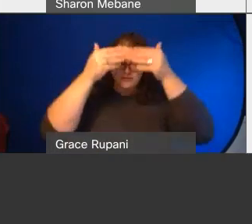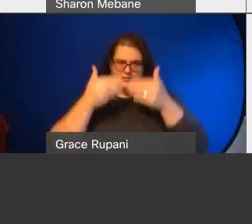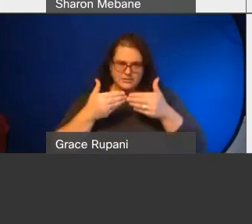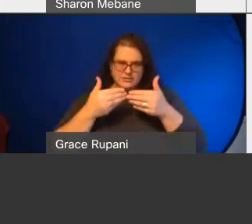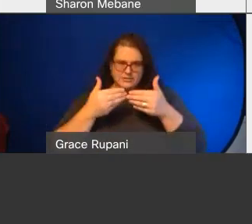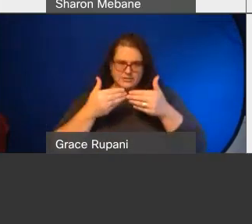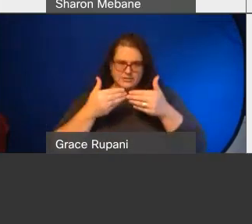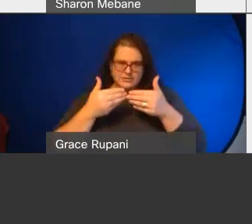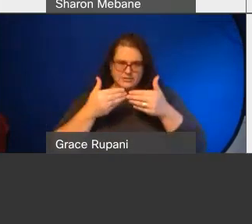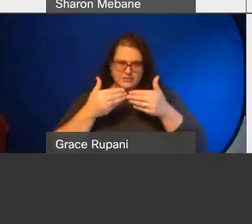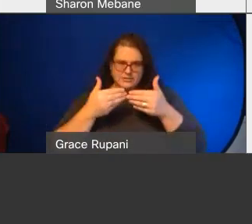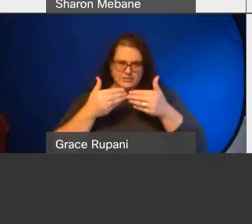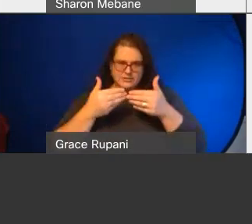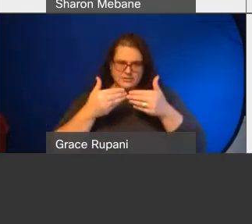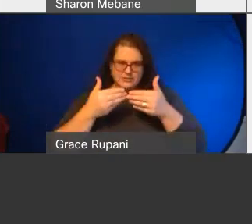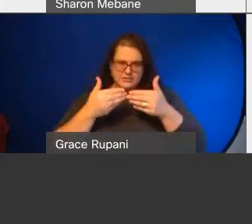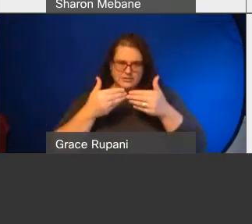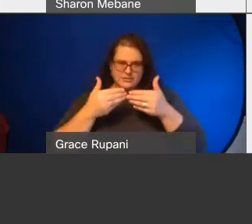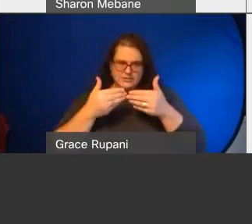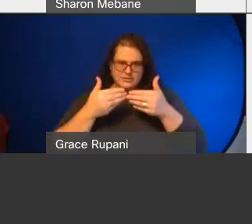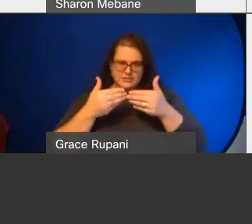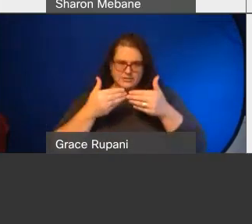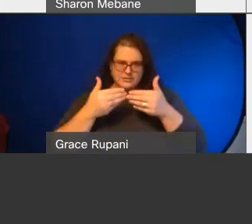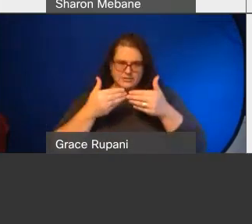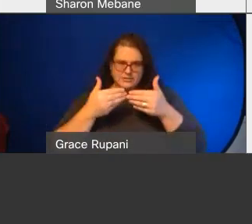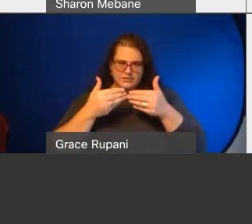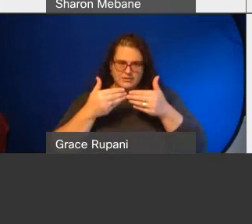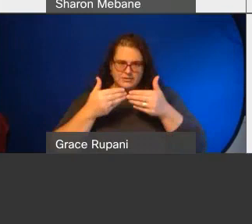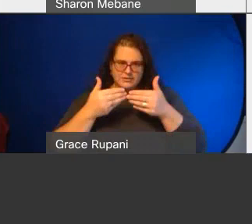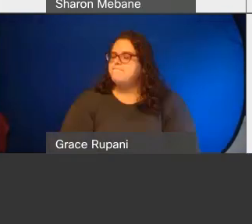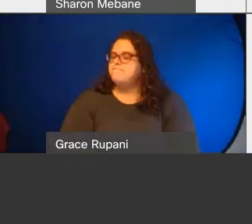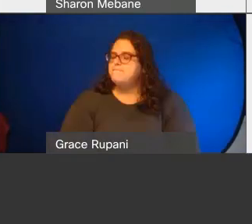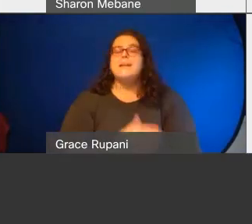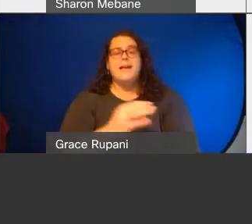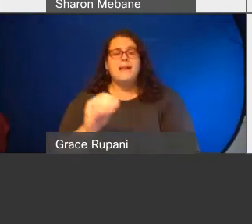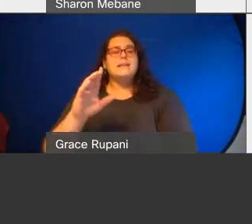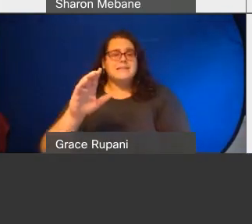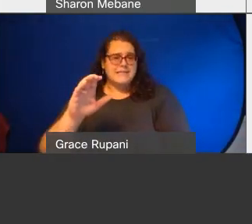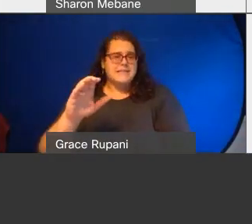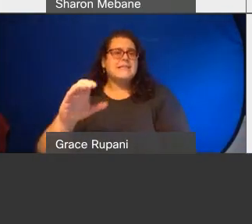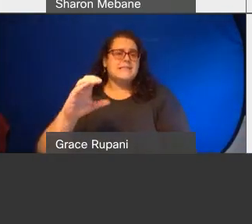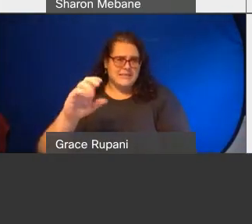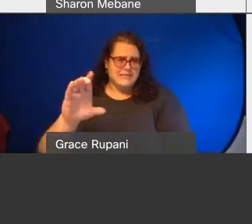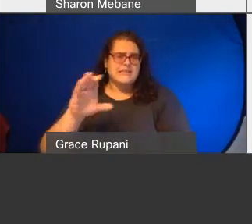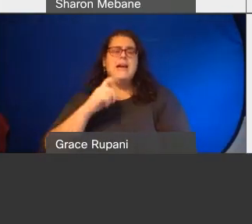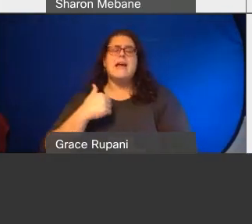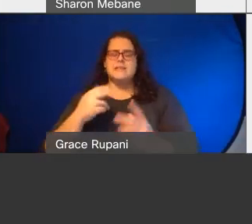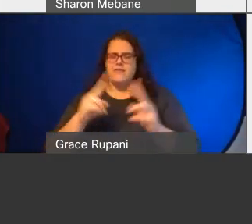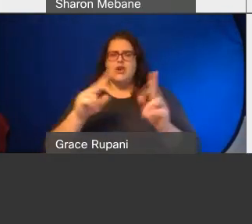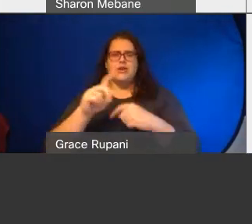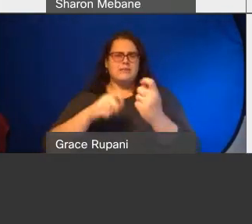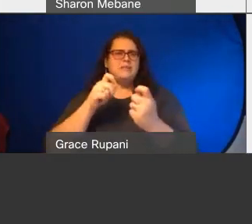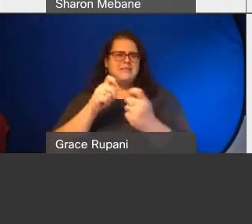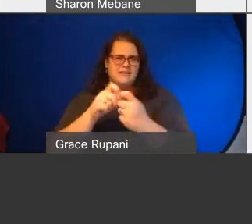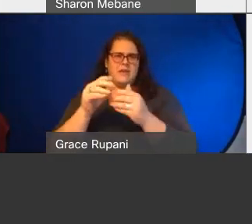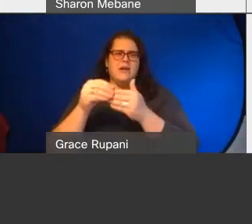and disinfect that eye protection. And CDC does have a very specific guidance